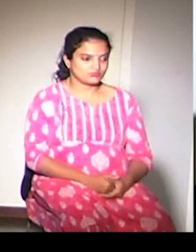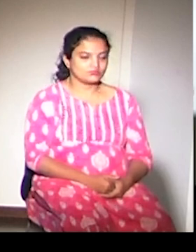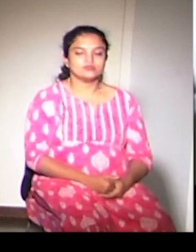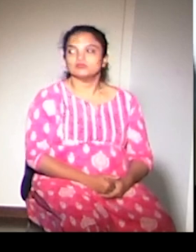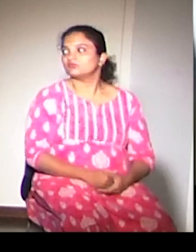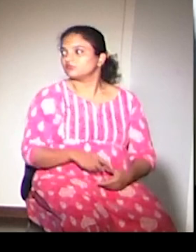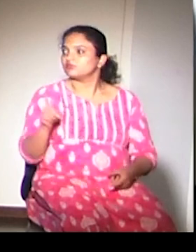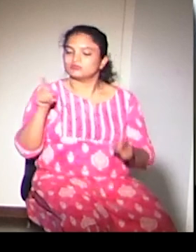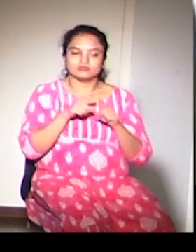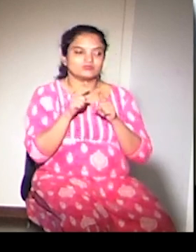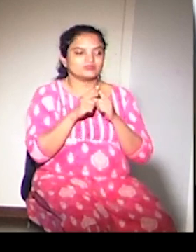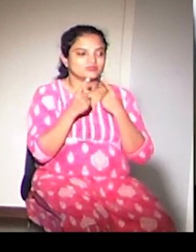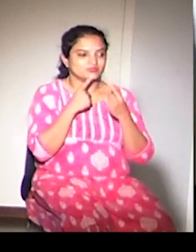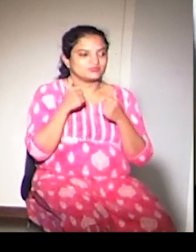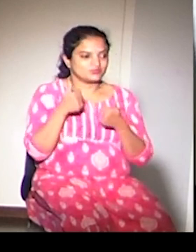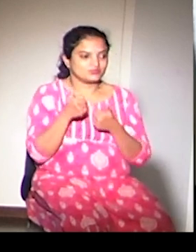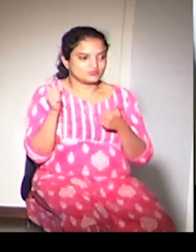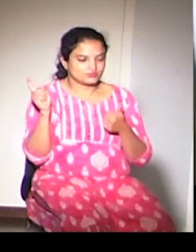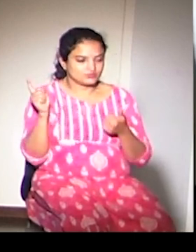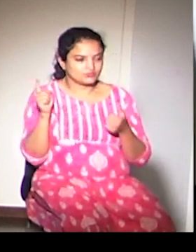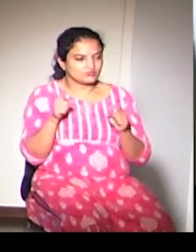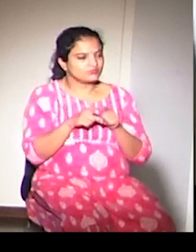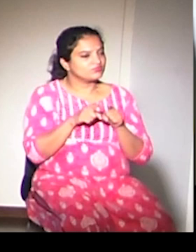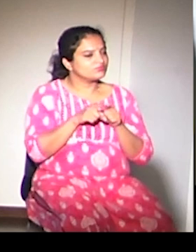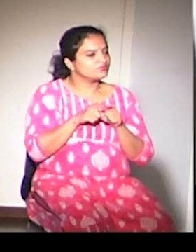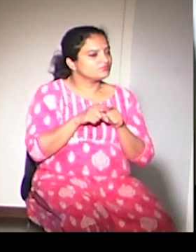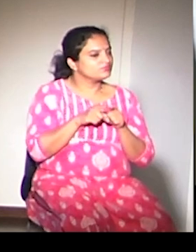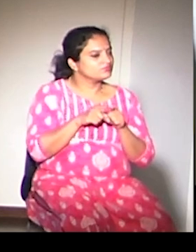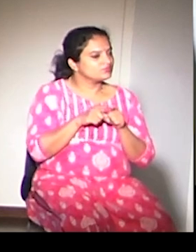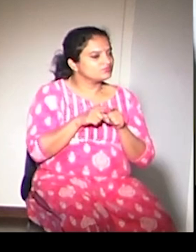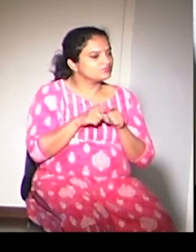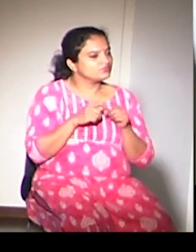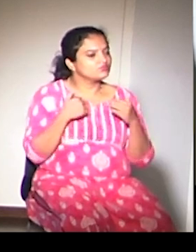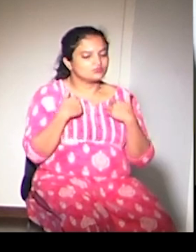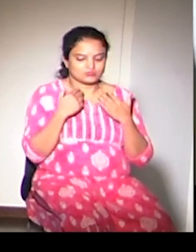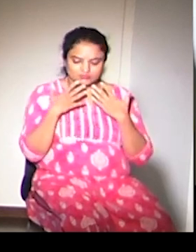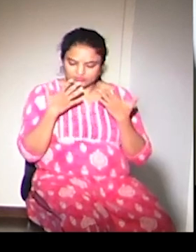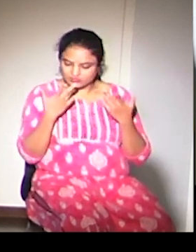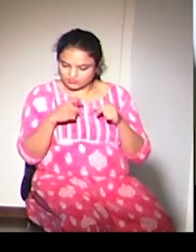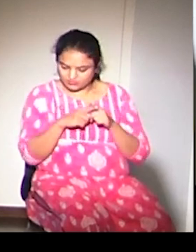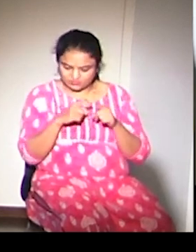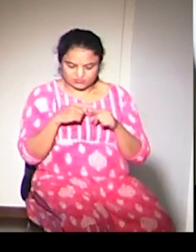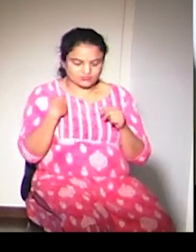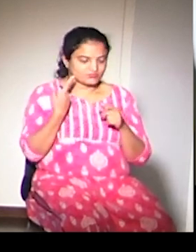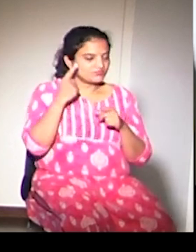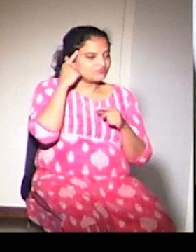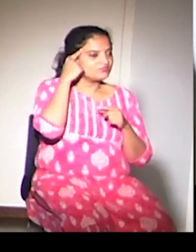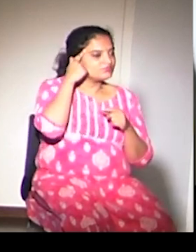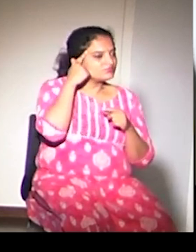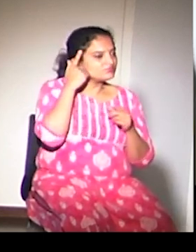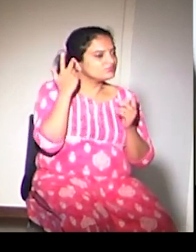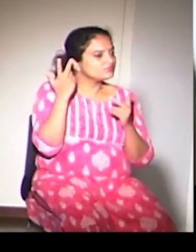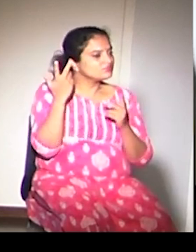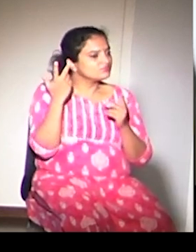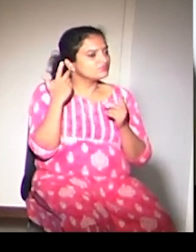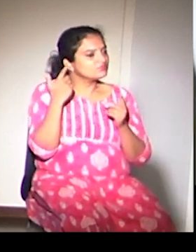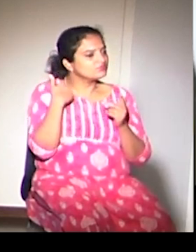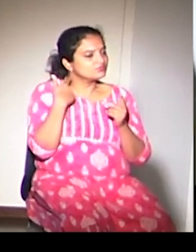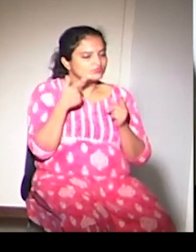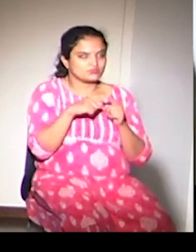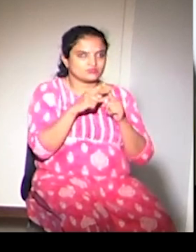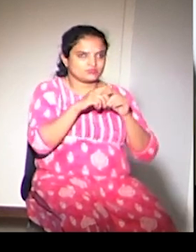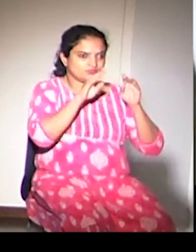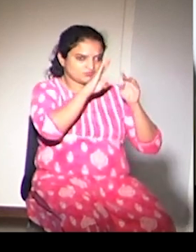Thanks for your talk. It brought a curiosity to my mind that among the